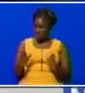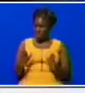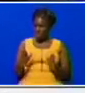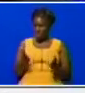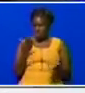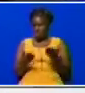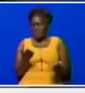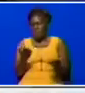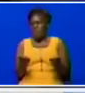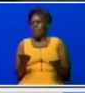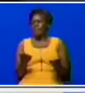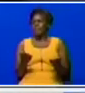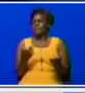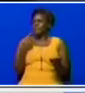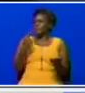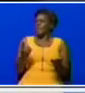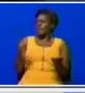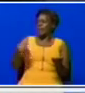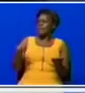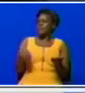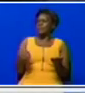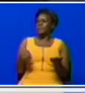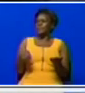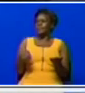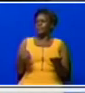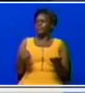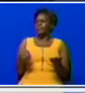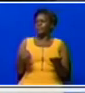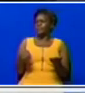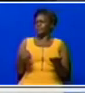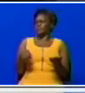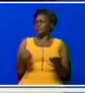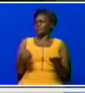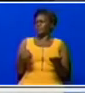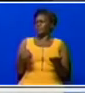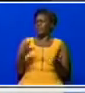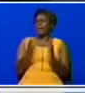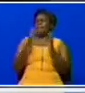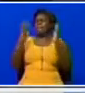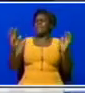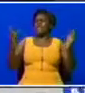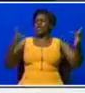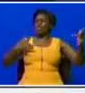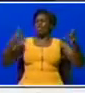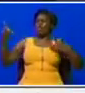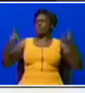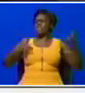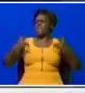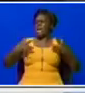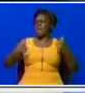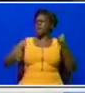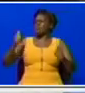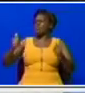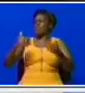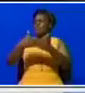maybe if you could just tell us, apart from that, what were some of their biggest concerns just before we joined you here for the